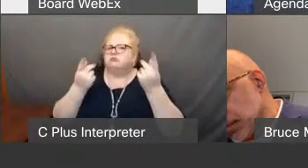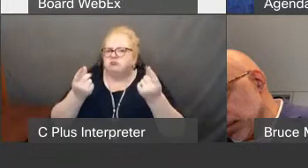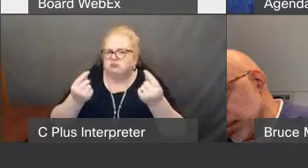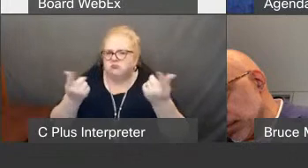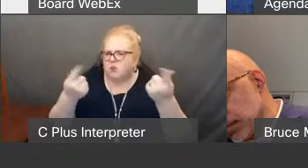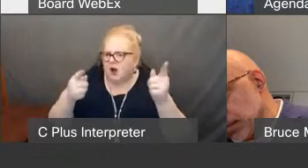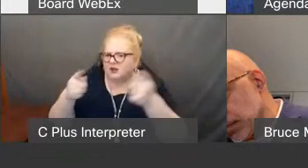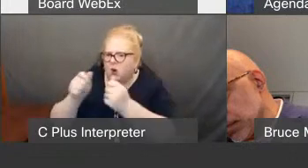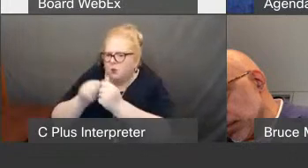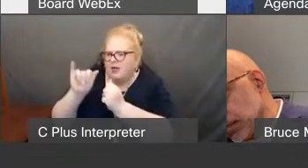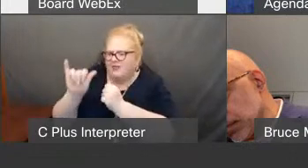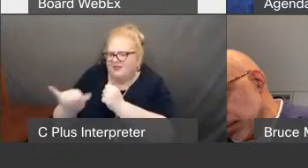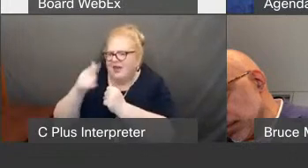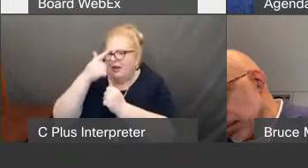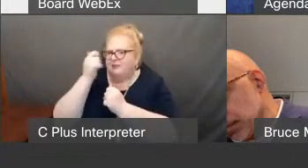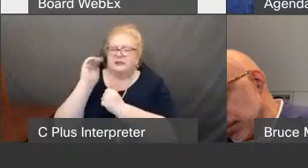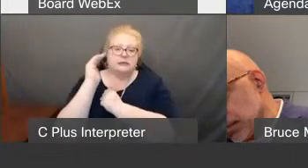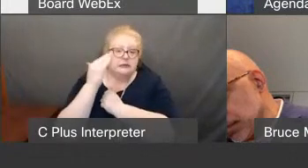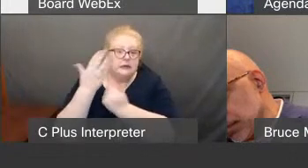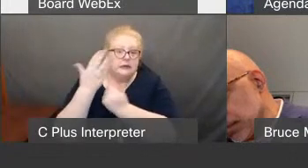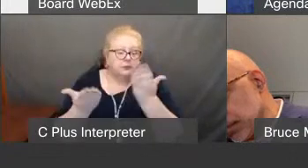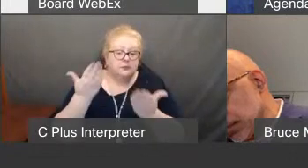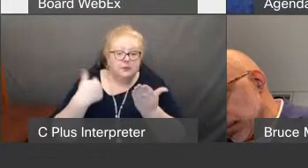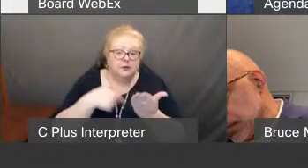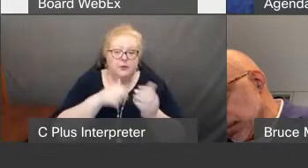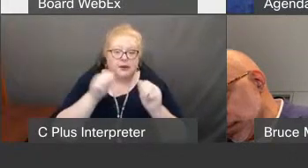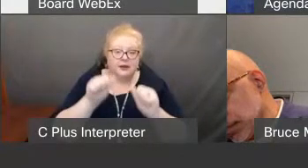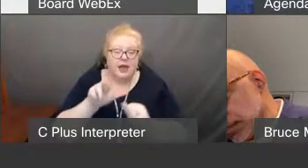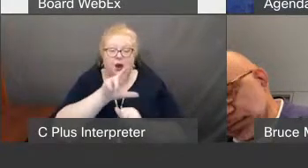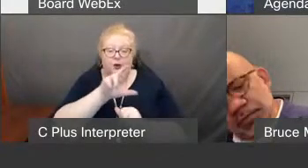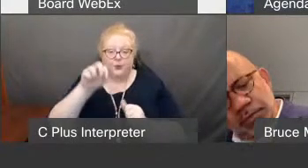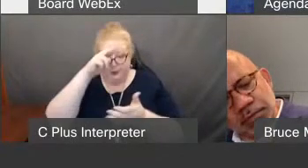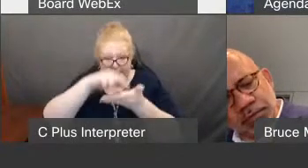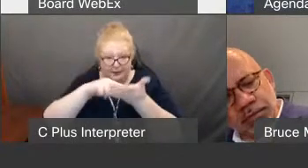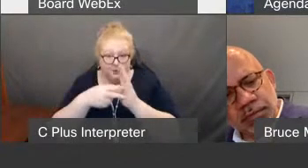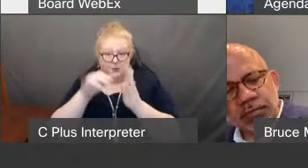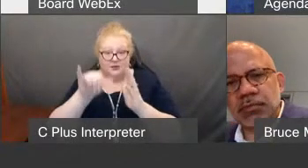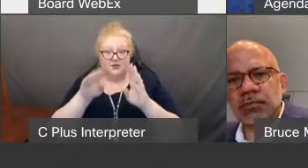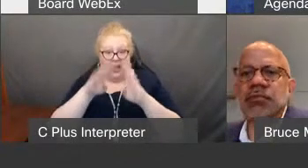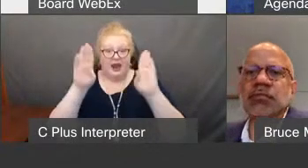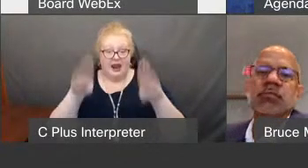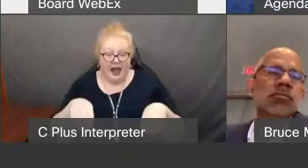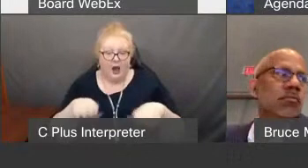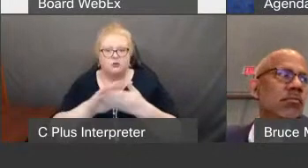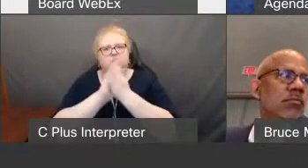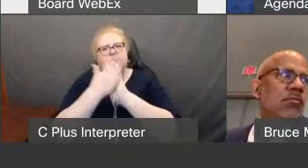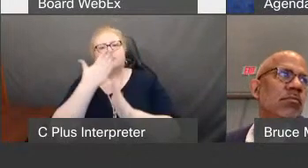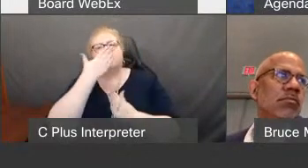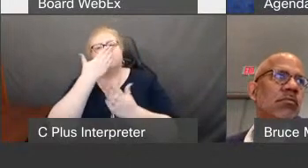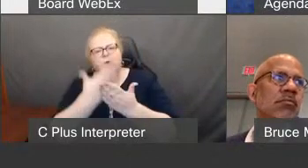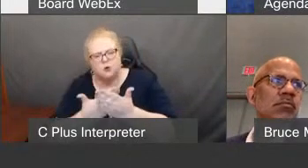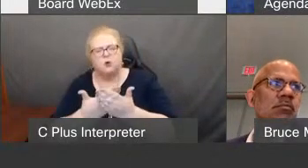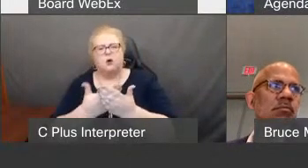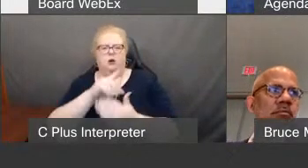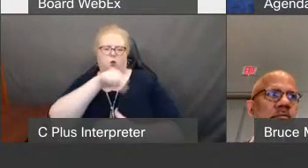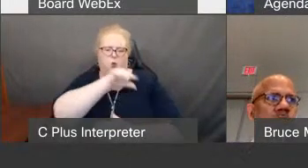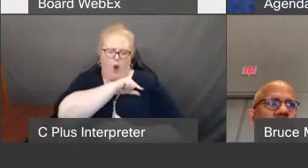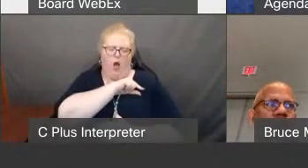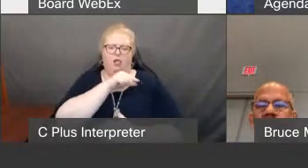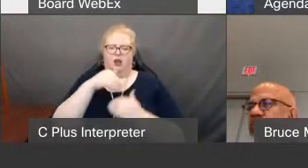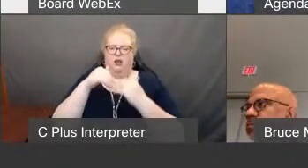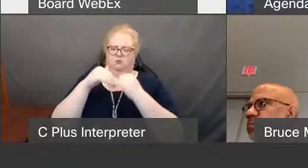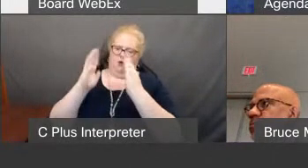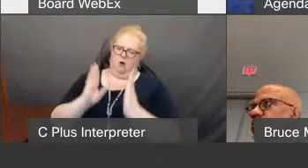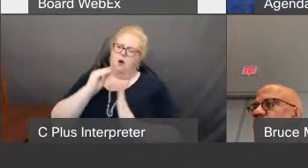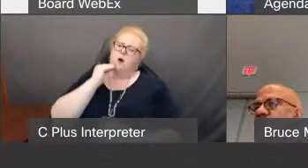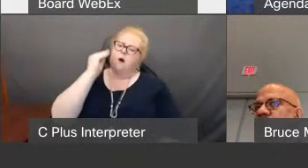it seemed like we might be able to repurpose those houses into quality homes. The street would need some infrastructure,